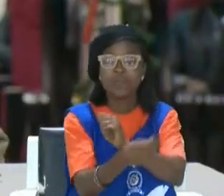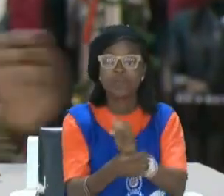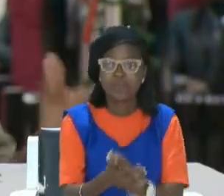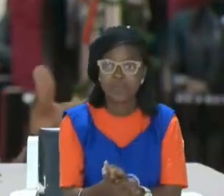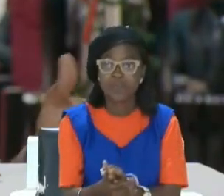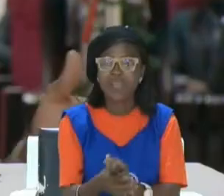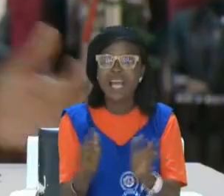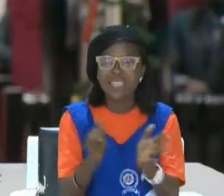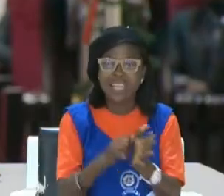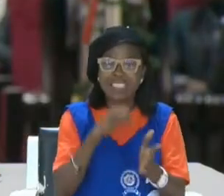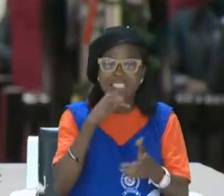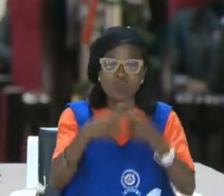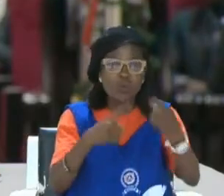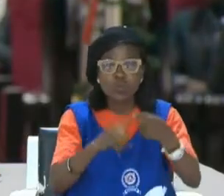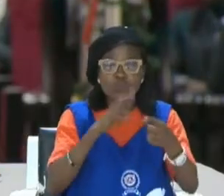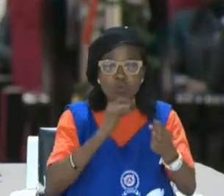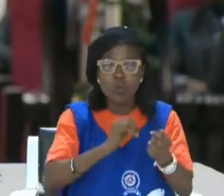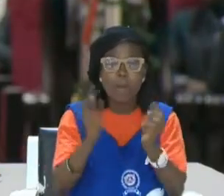that is going to blow